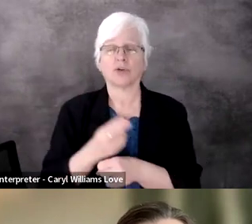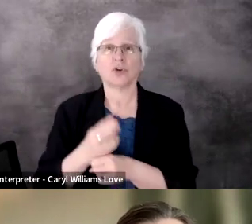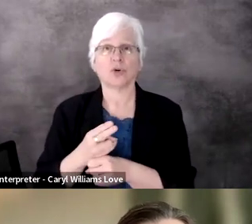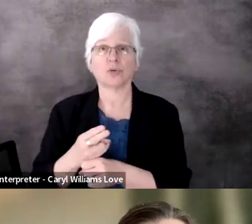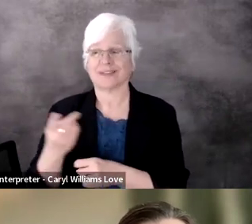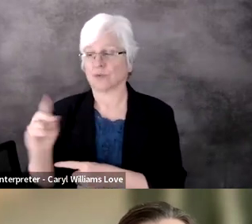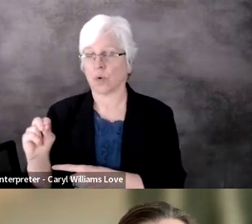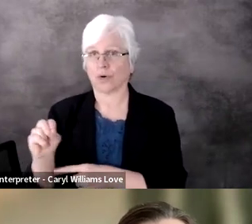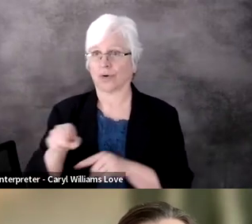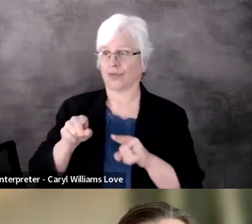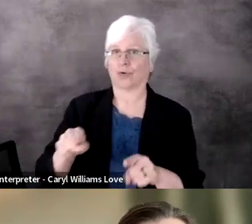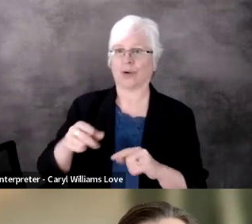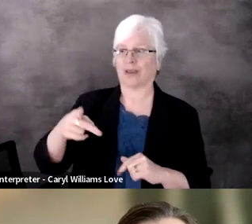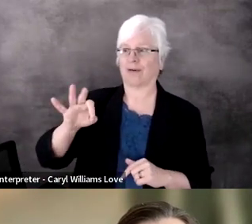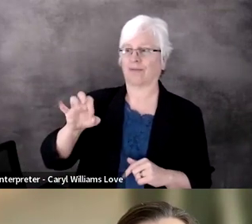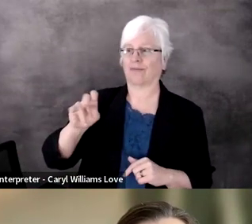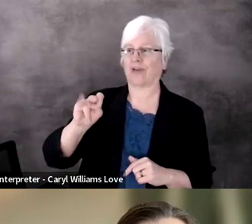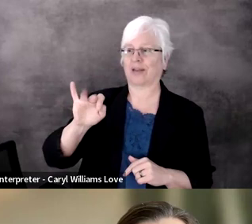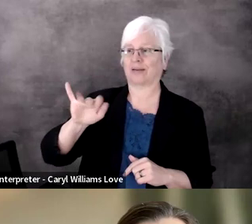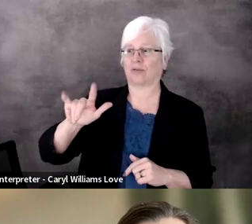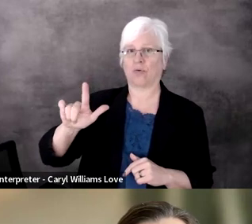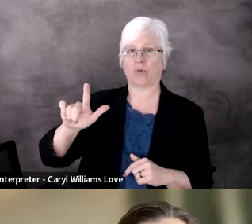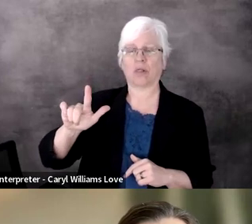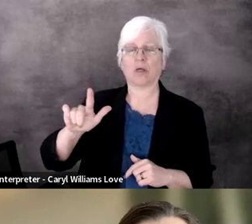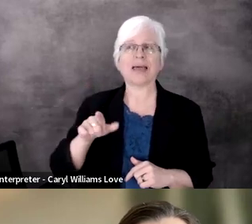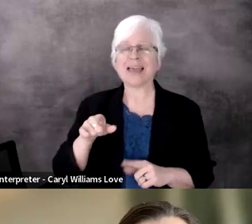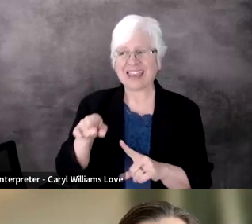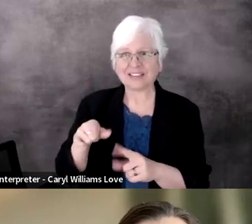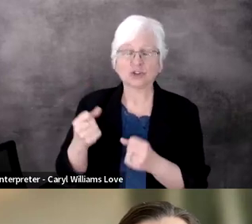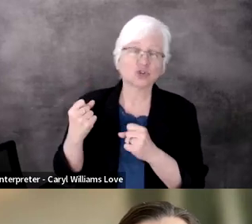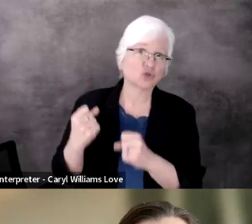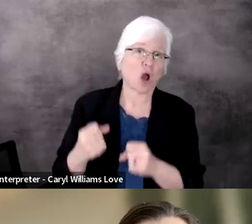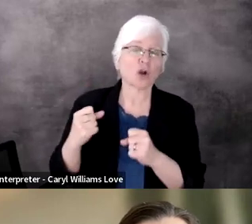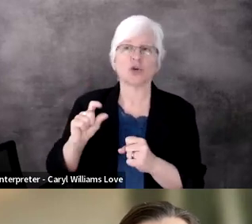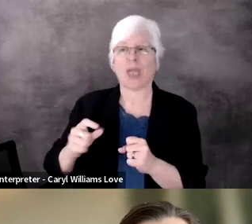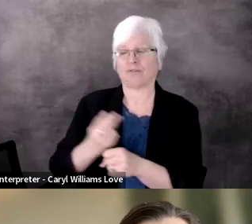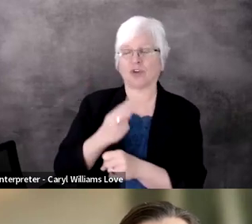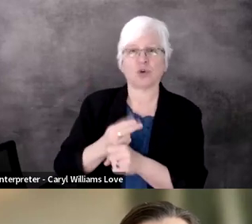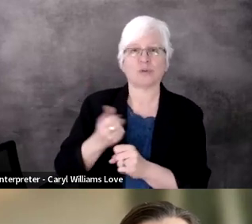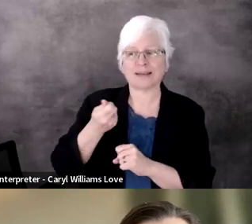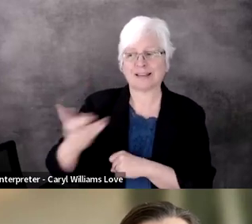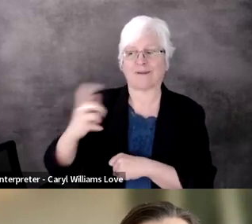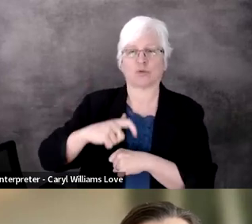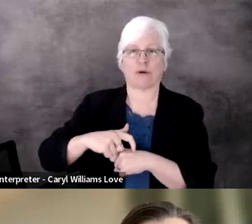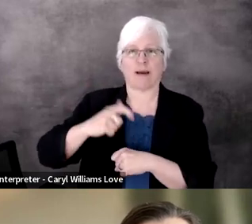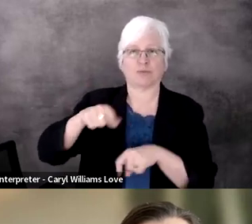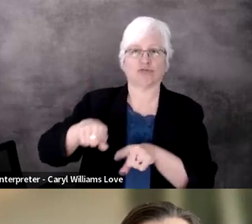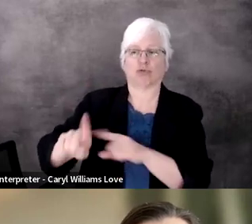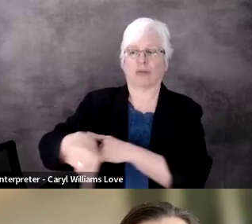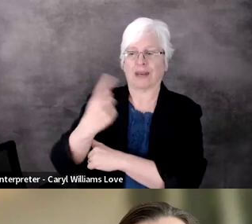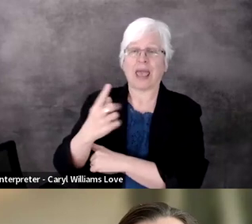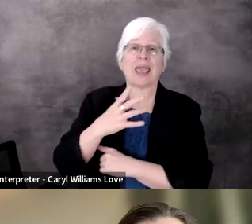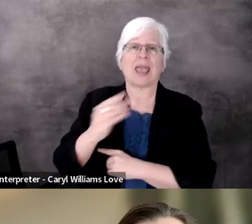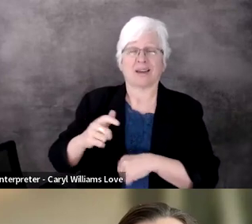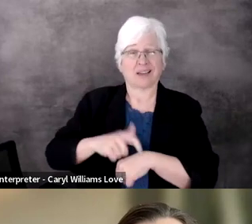that because fentanyl is so much stronger and has to be used multiple times a day and takes a long time to clear from a person's body, the sort